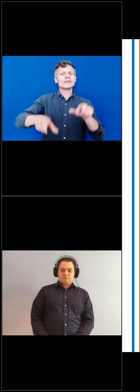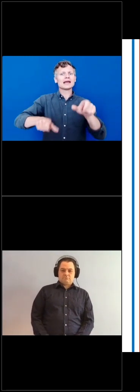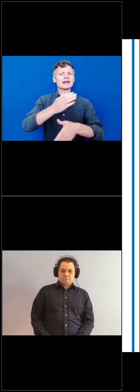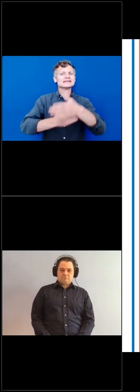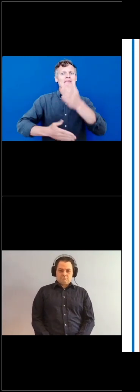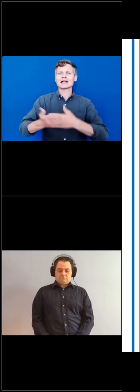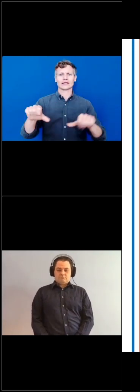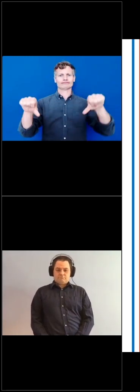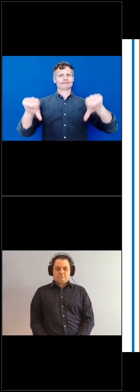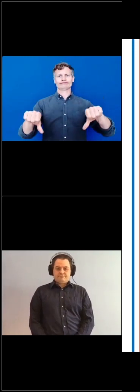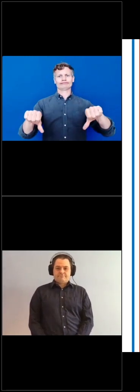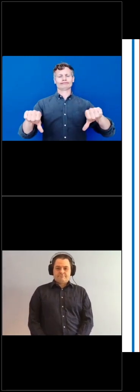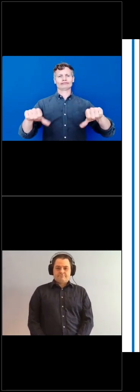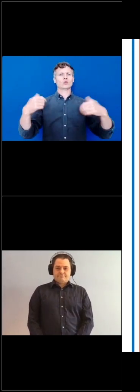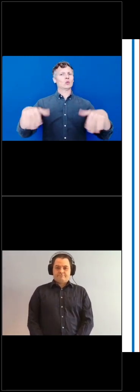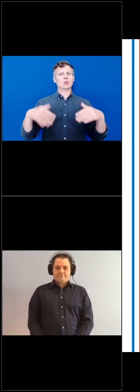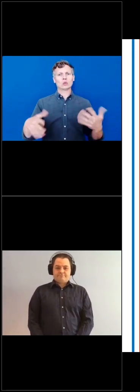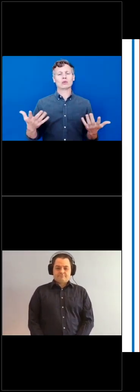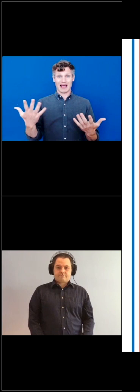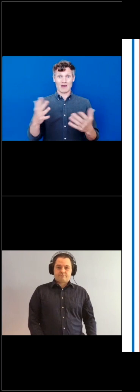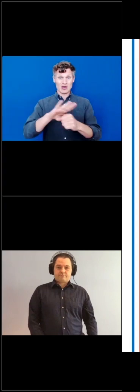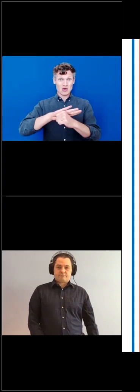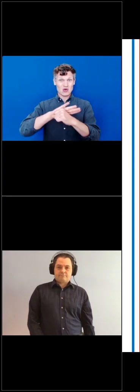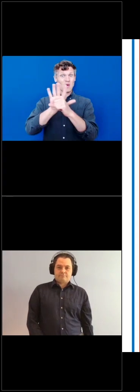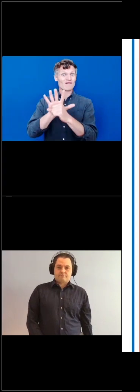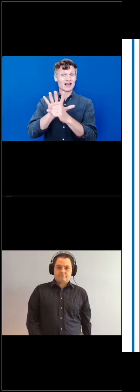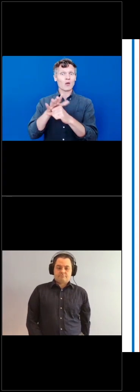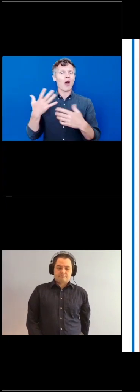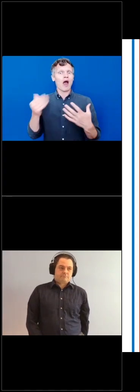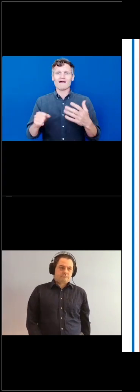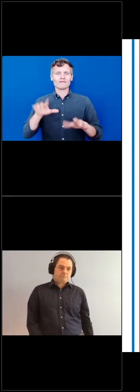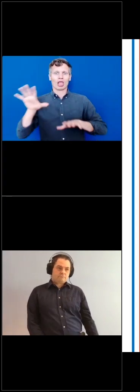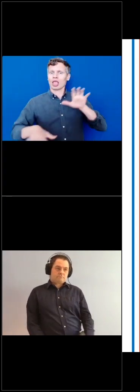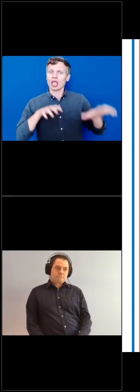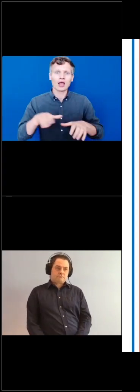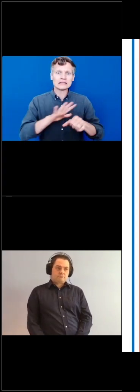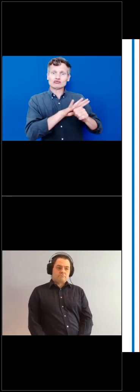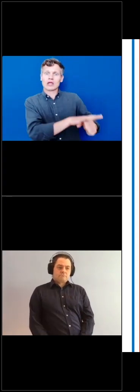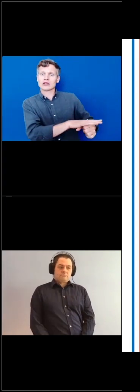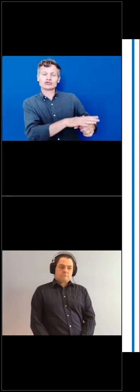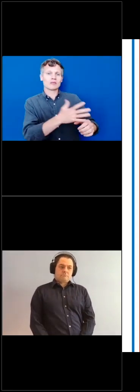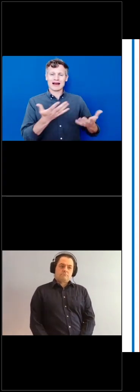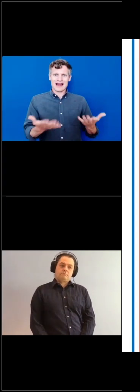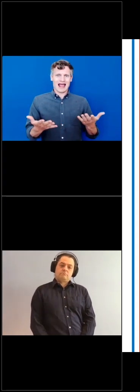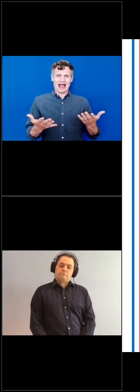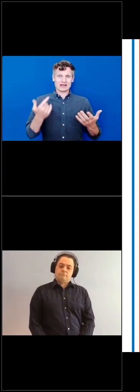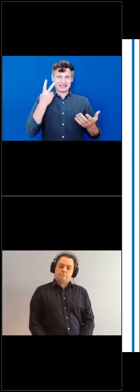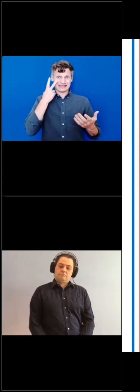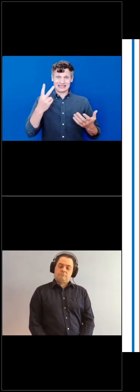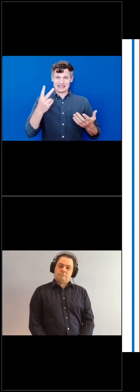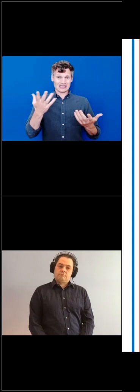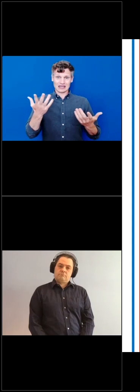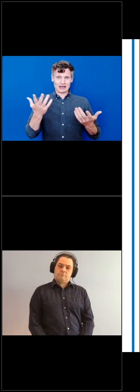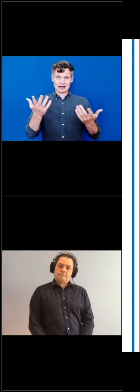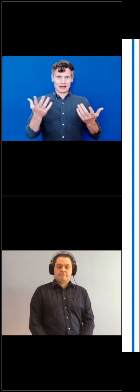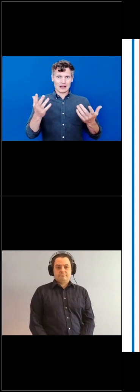response because of the discrimination they have been facing. Yet there is limited data and evidence available within the context